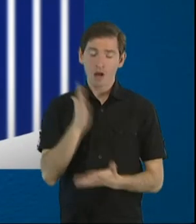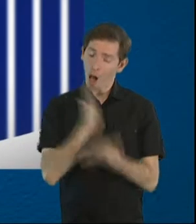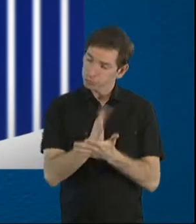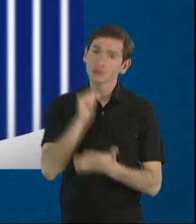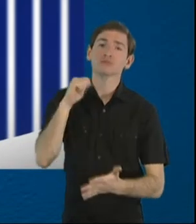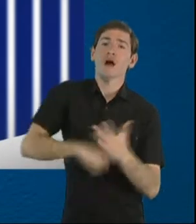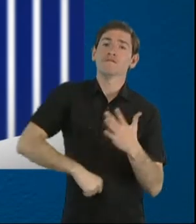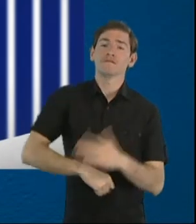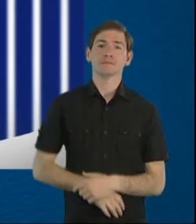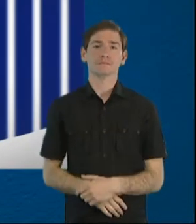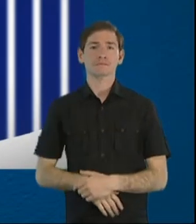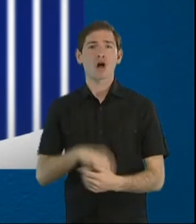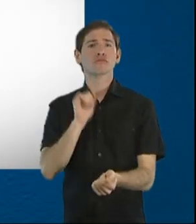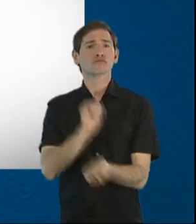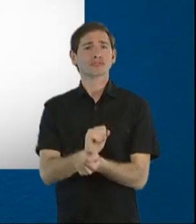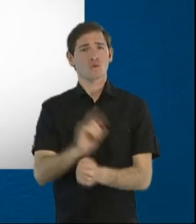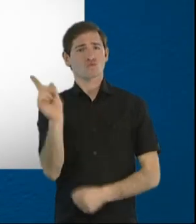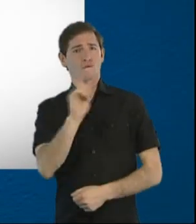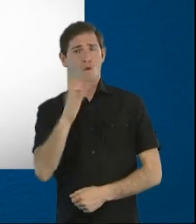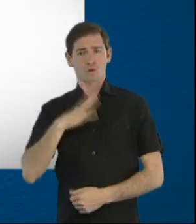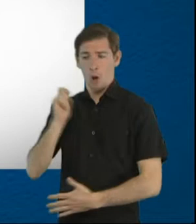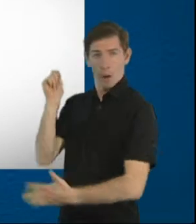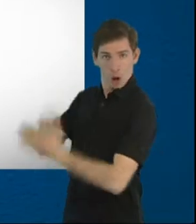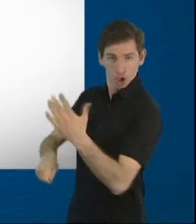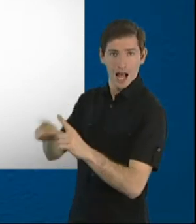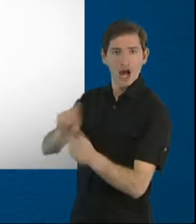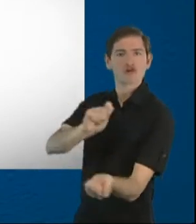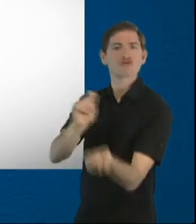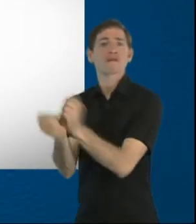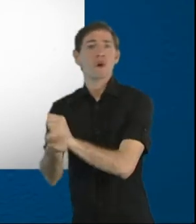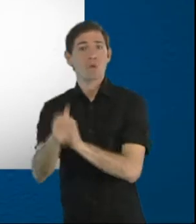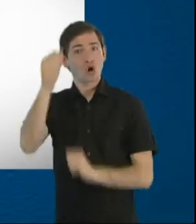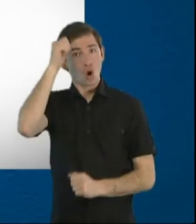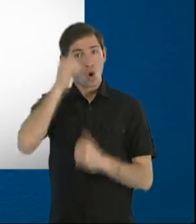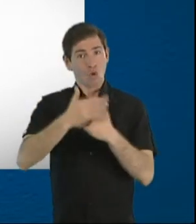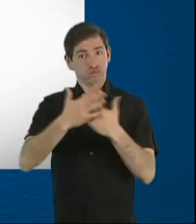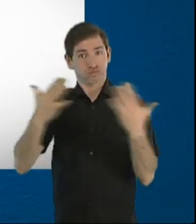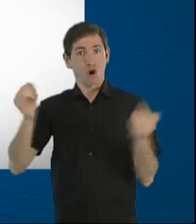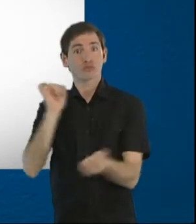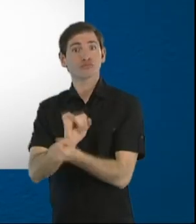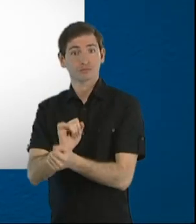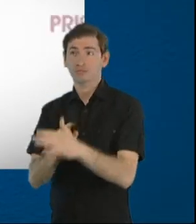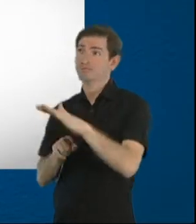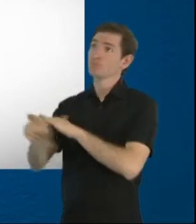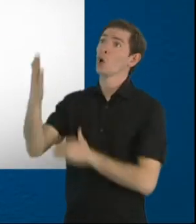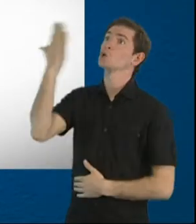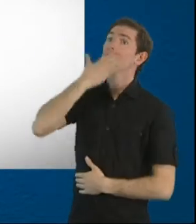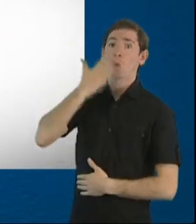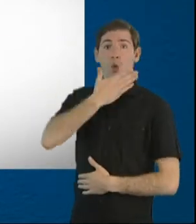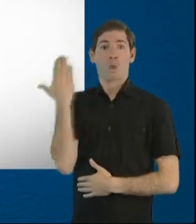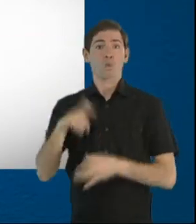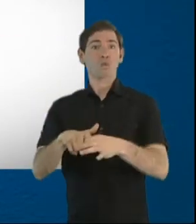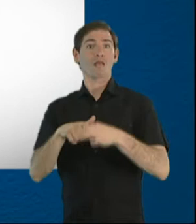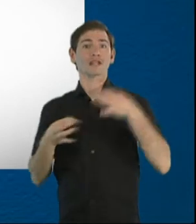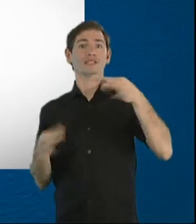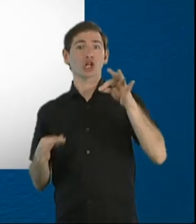Prisons exist to punish and reform. Did you know that more than half of prisoners left school with no qualifications? A third have